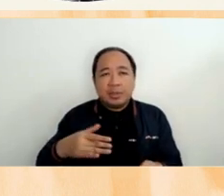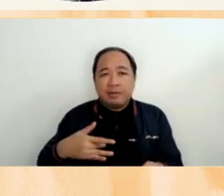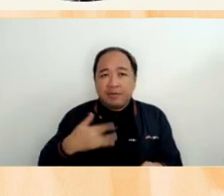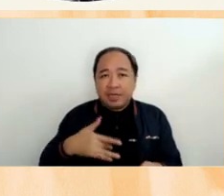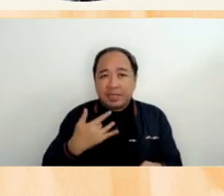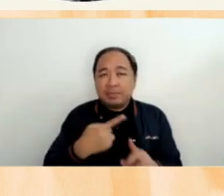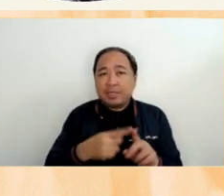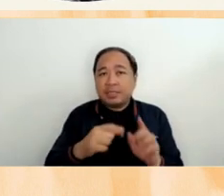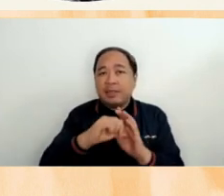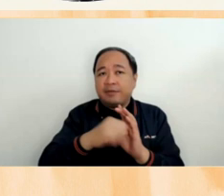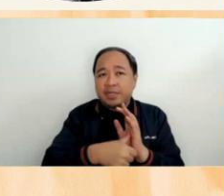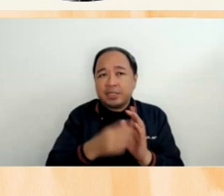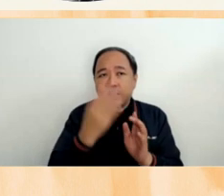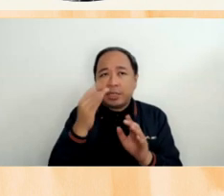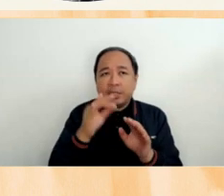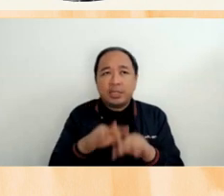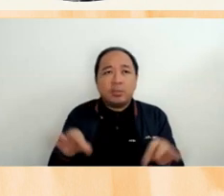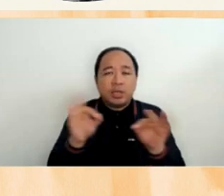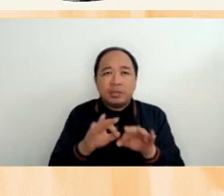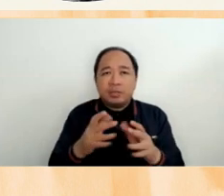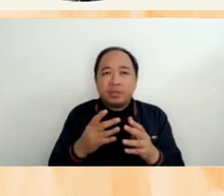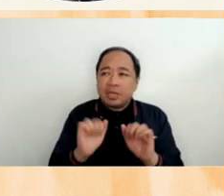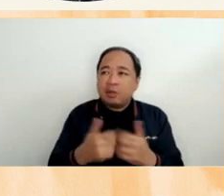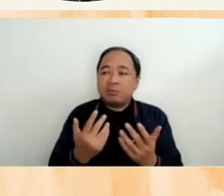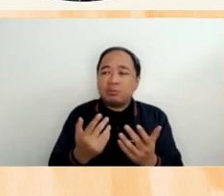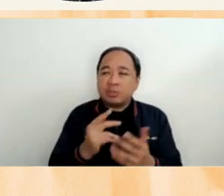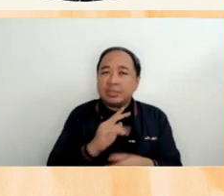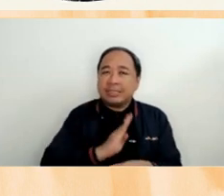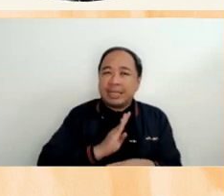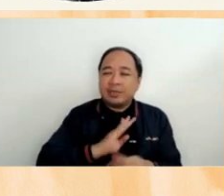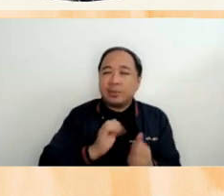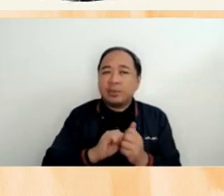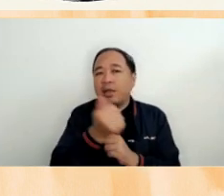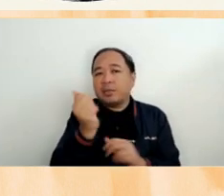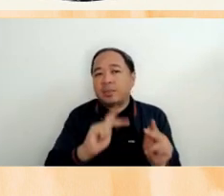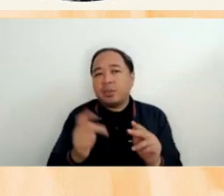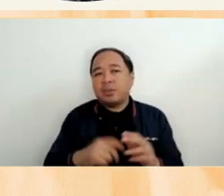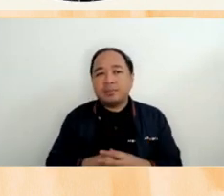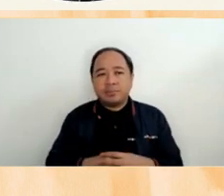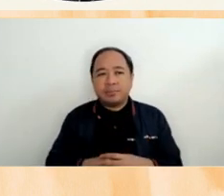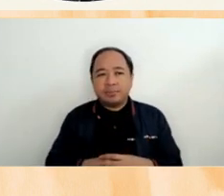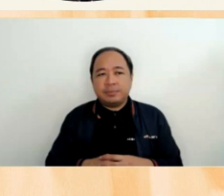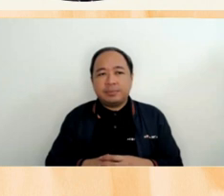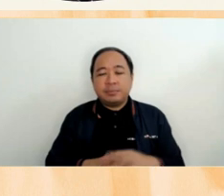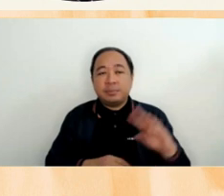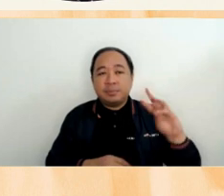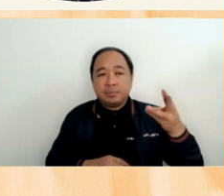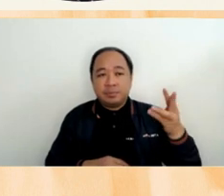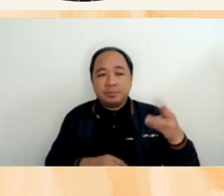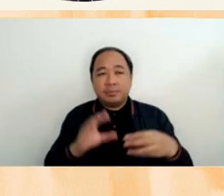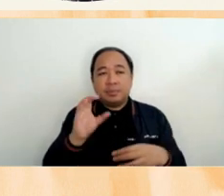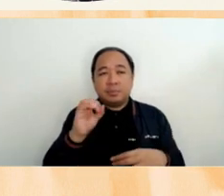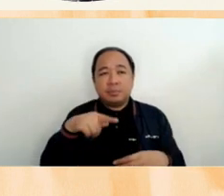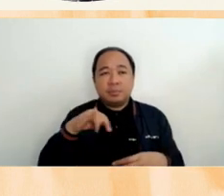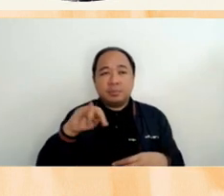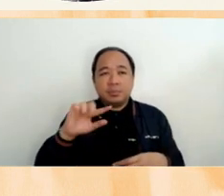the importance of treating others kindly. Next, we have coping. Coping refers to